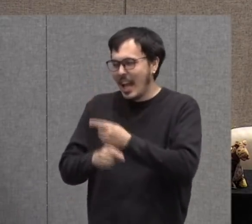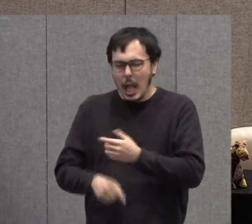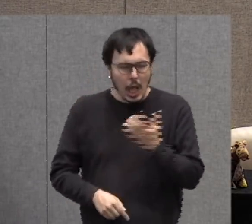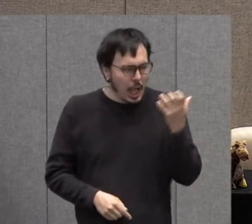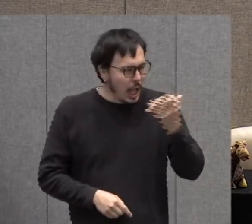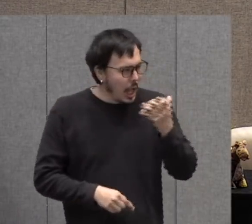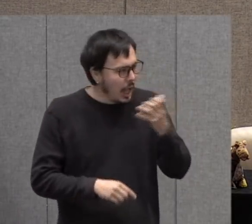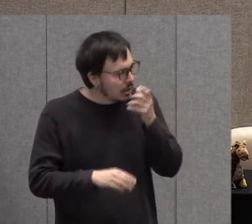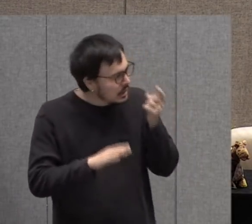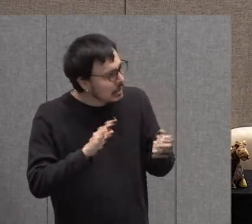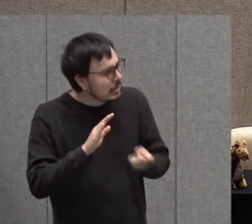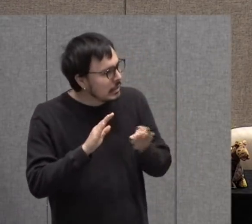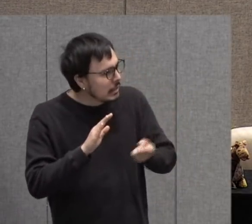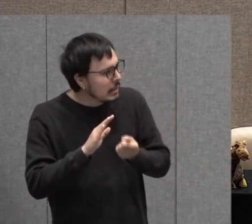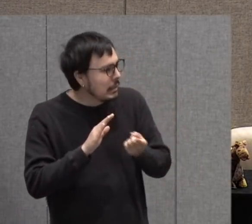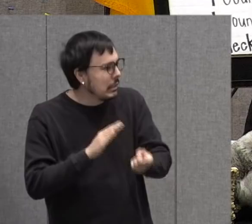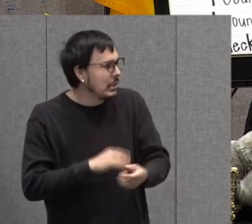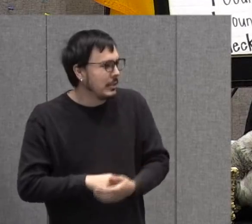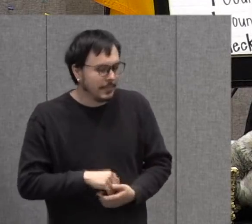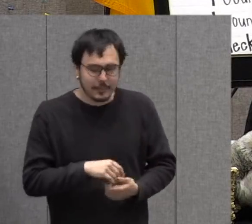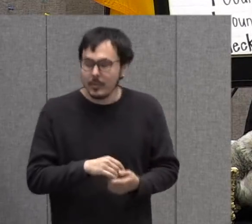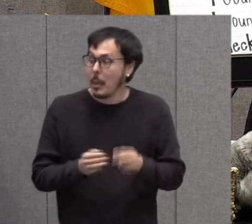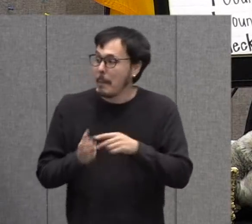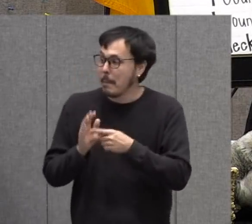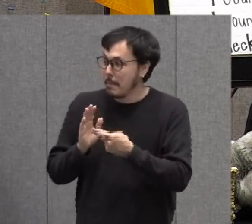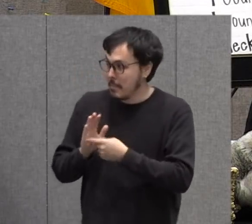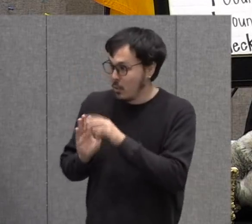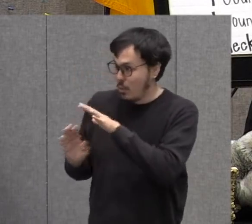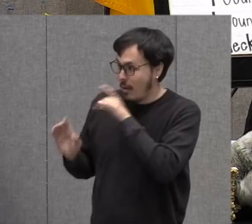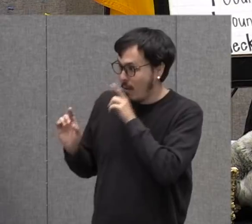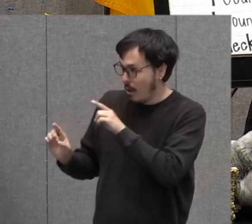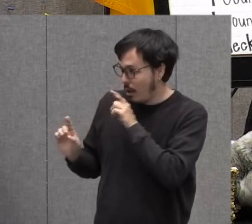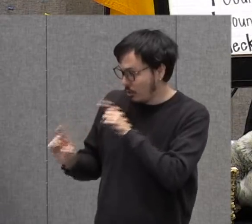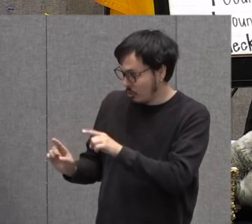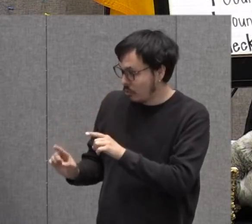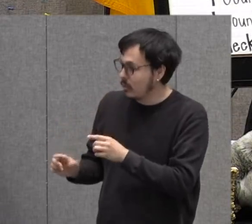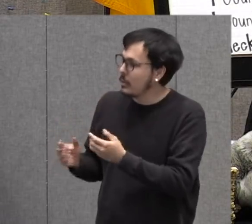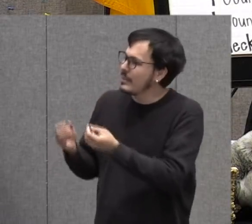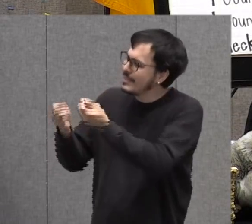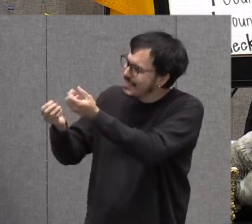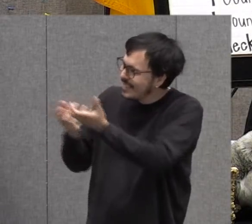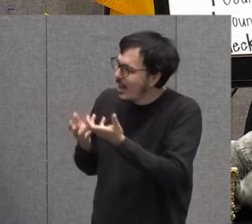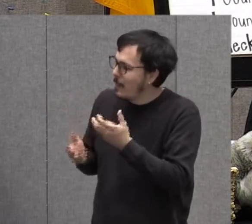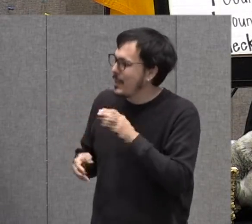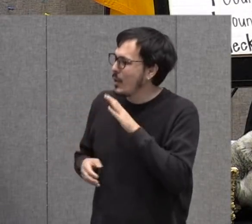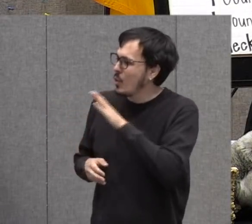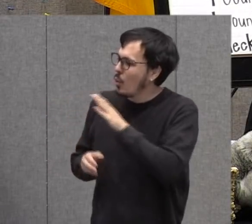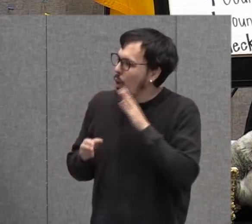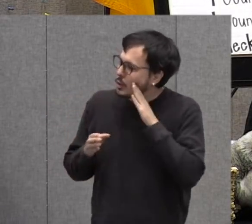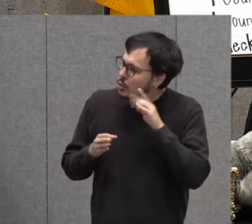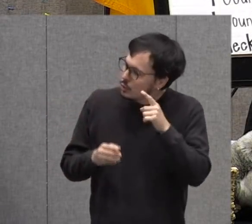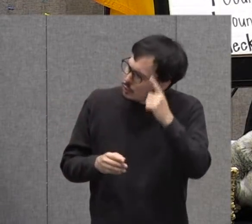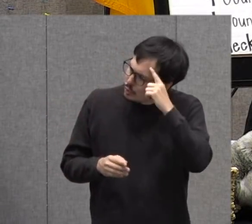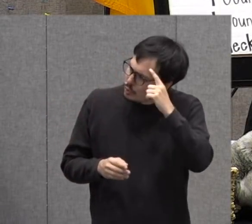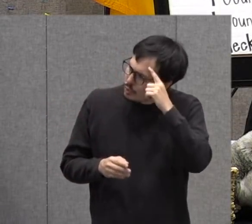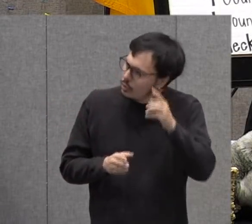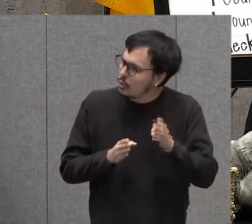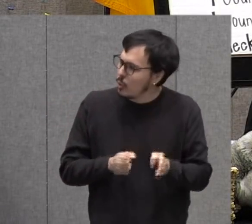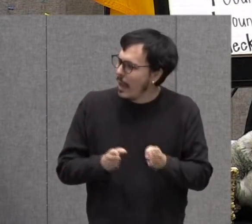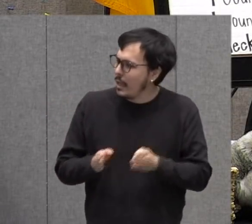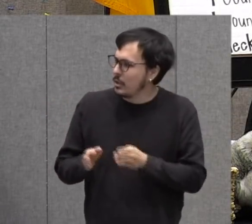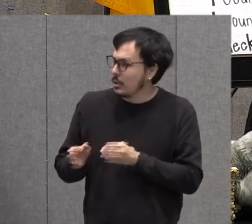so when you have your answer, I want you to share your strategy. Okay.